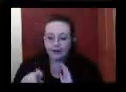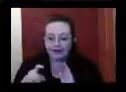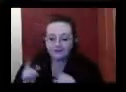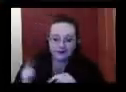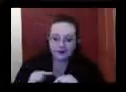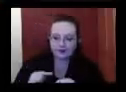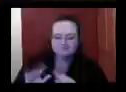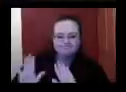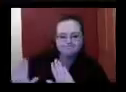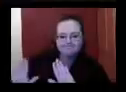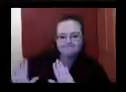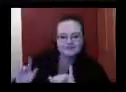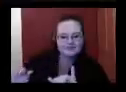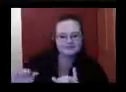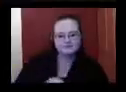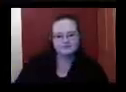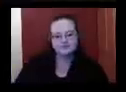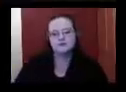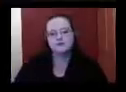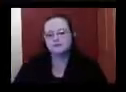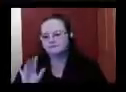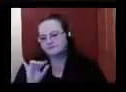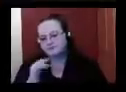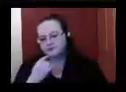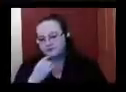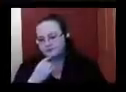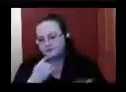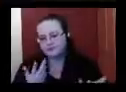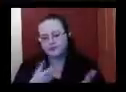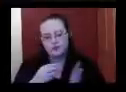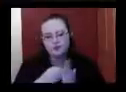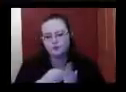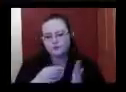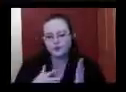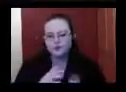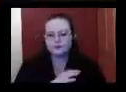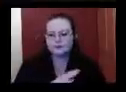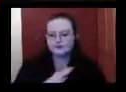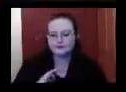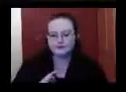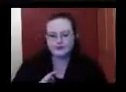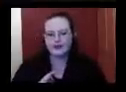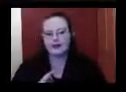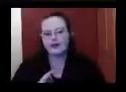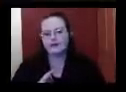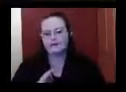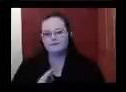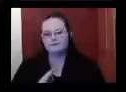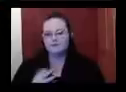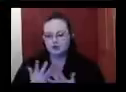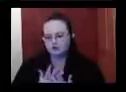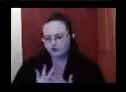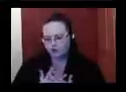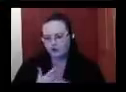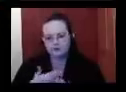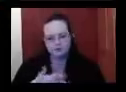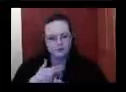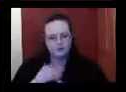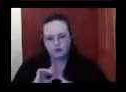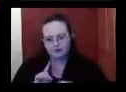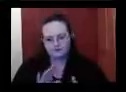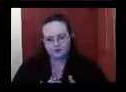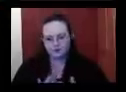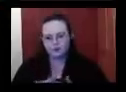school. As we said, students and staff are expected to conduct their screening process each